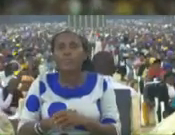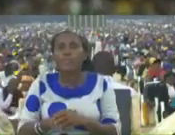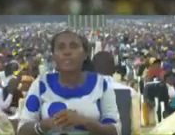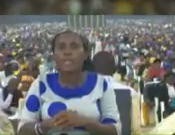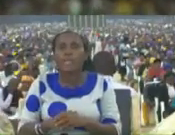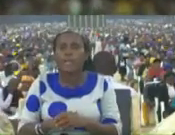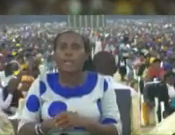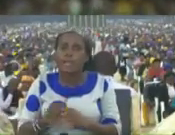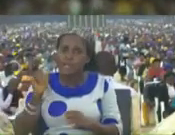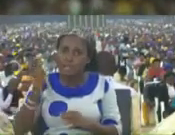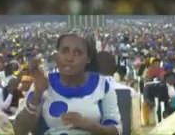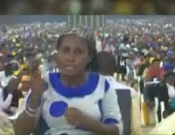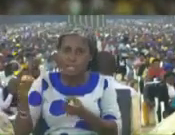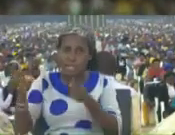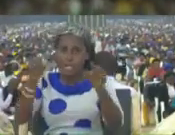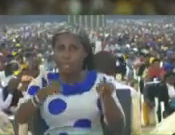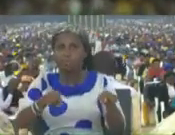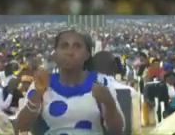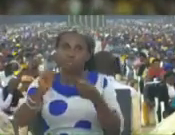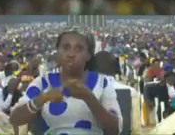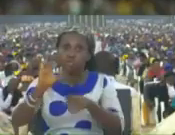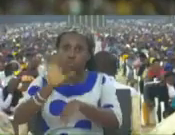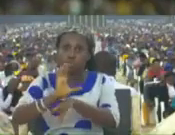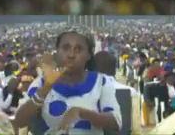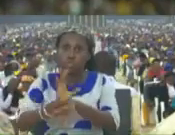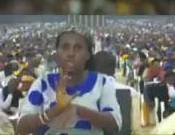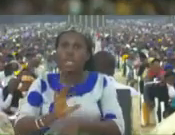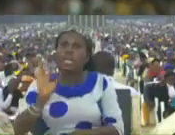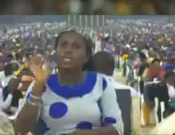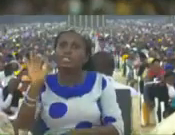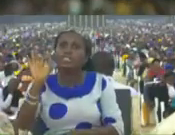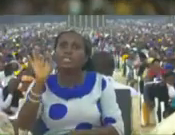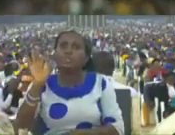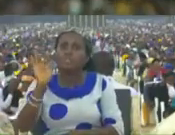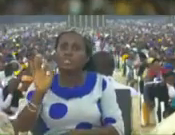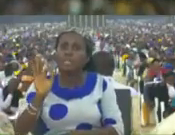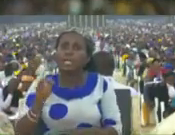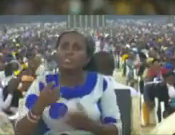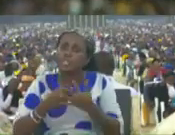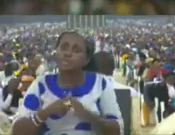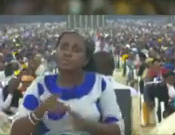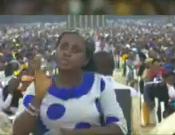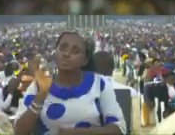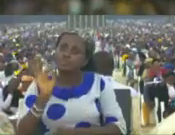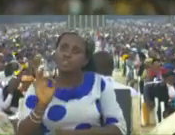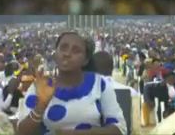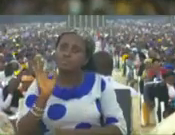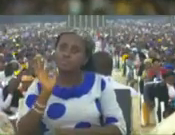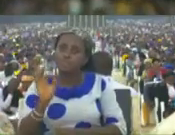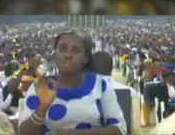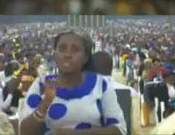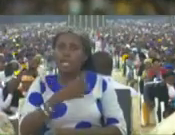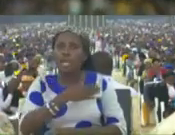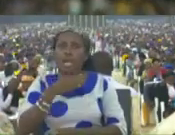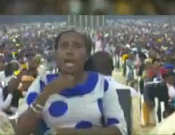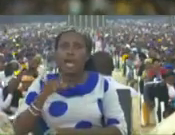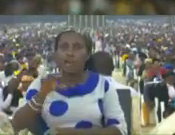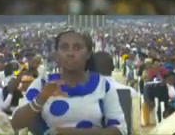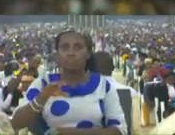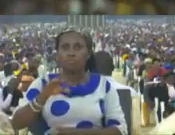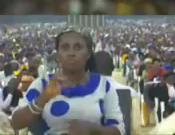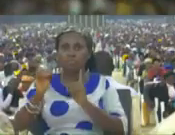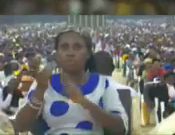When he came to church and the preacher was preaching and chose to talk about Shadrach, Meshach, and